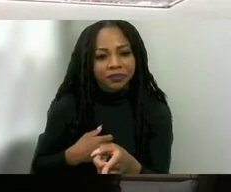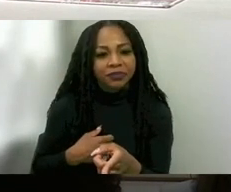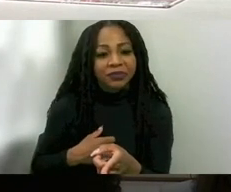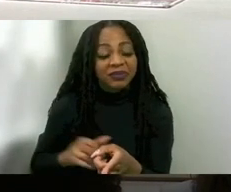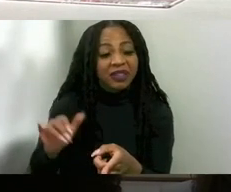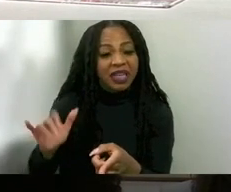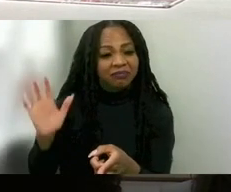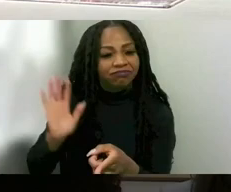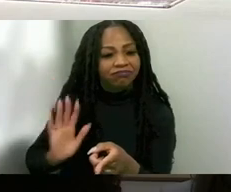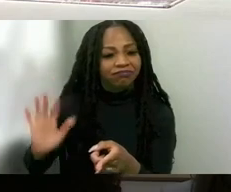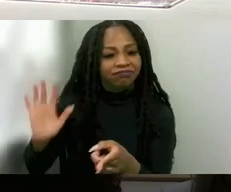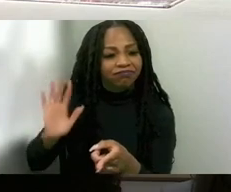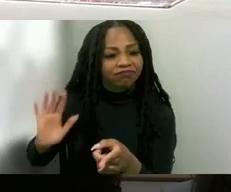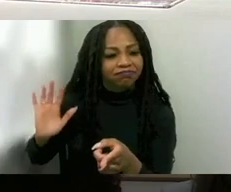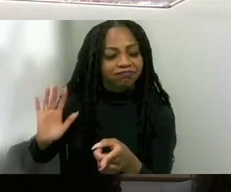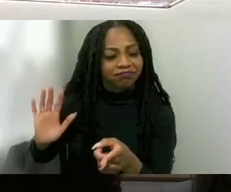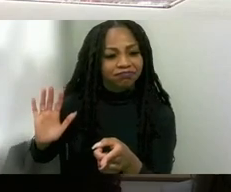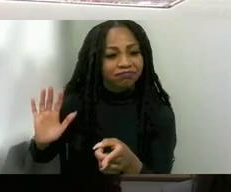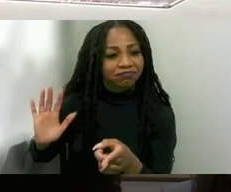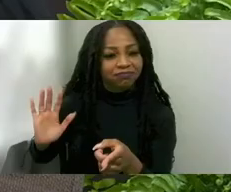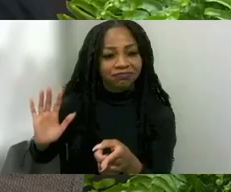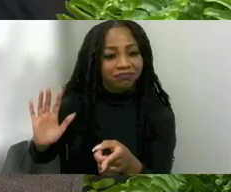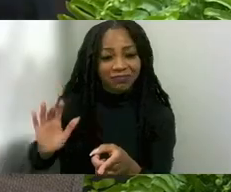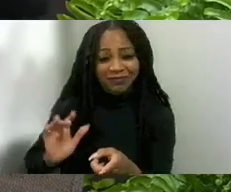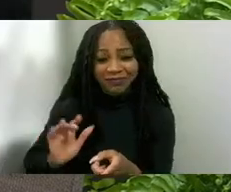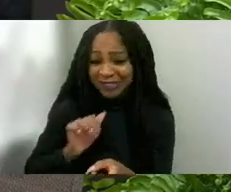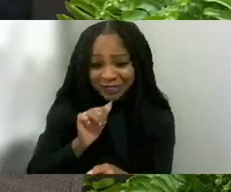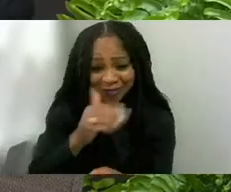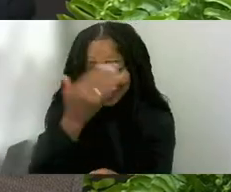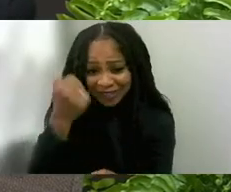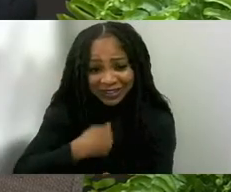ago. Don't forget, I'm 90.